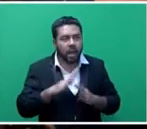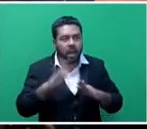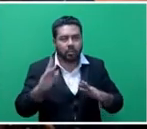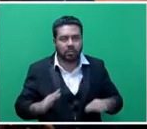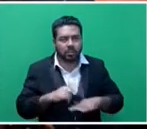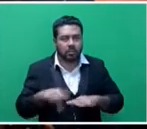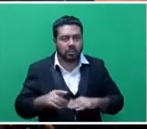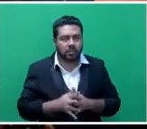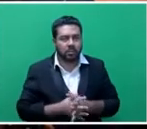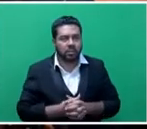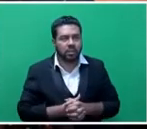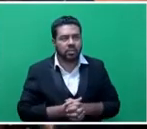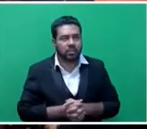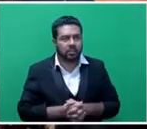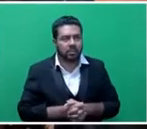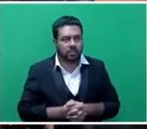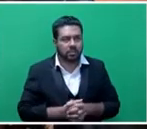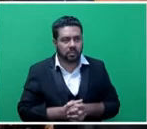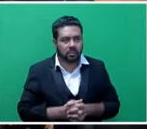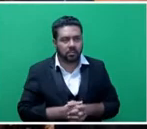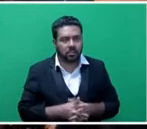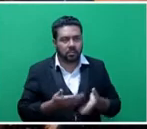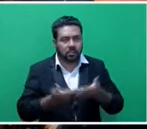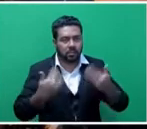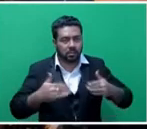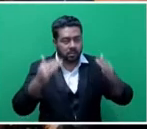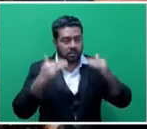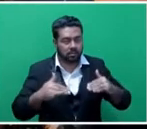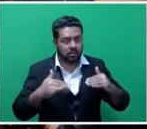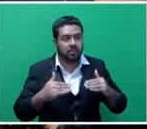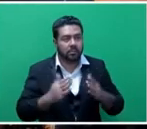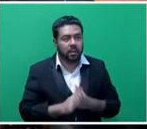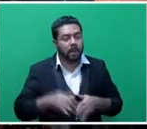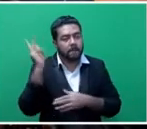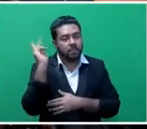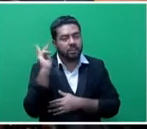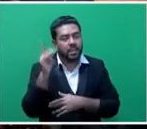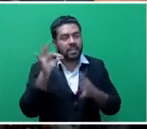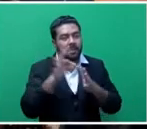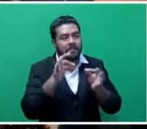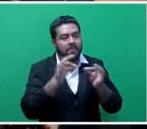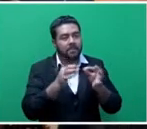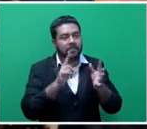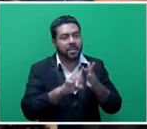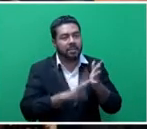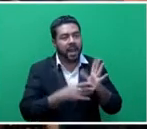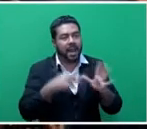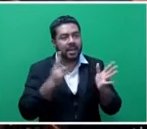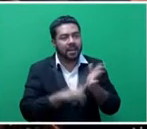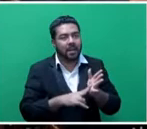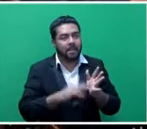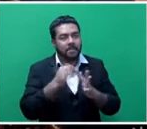Thank you, and I now give the floor to the Honourable Professor Biman Prasad. You have the floor, sir.